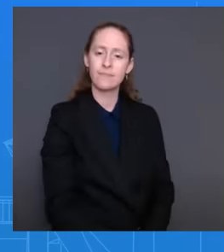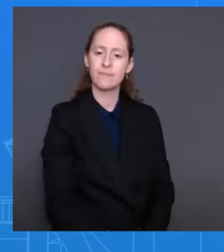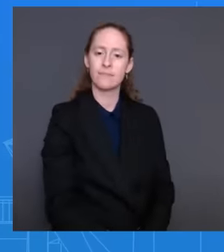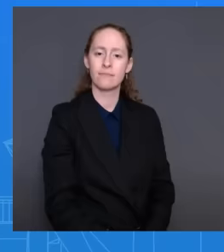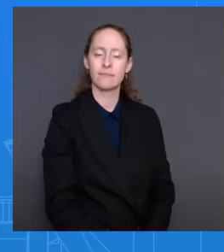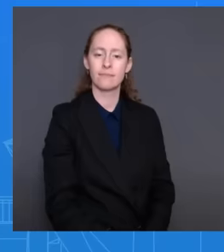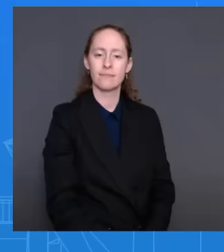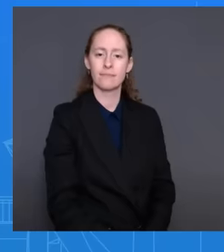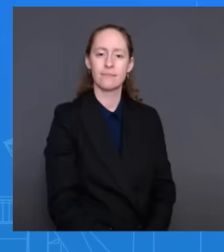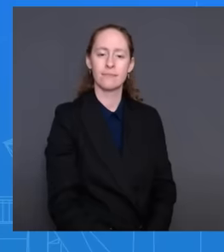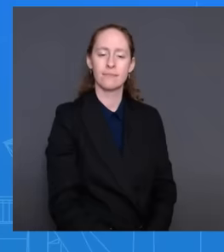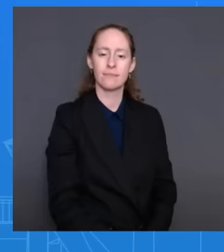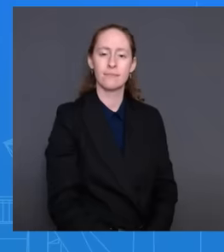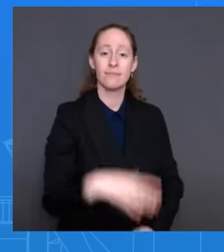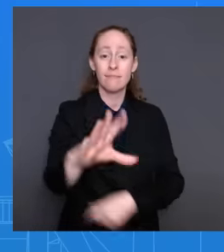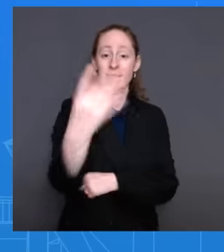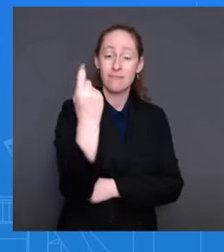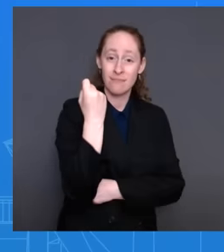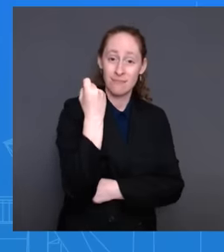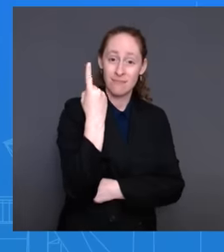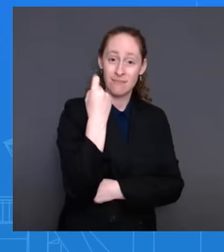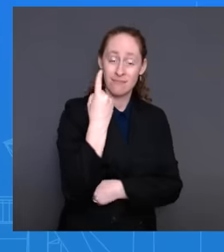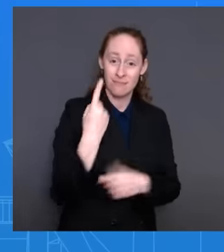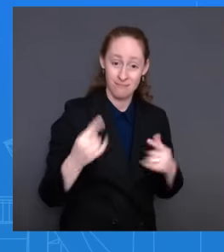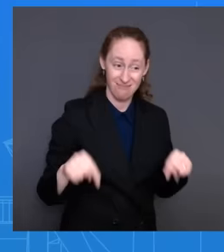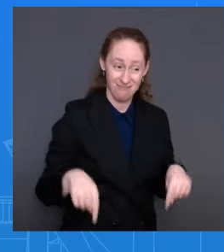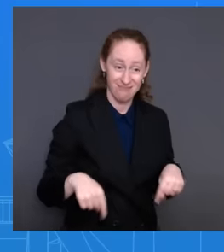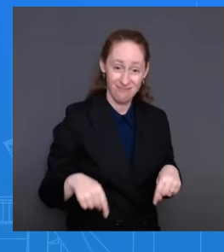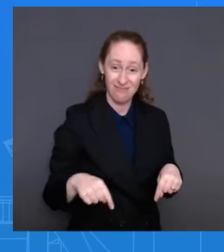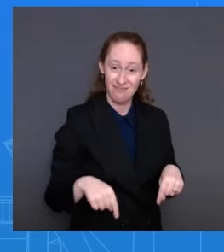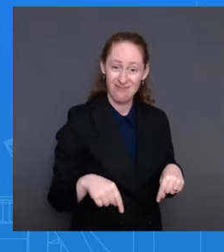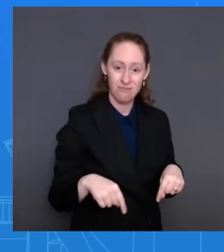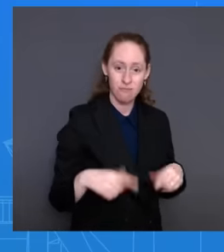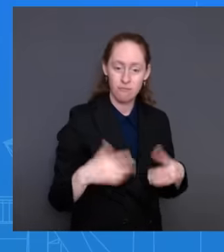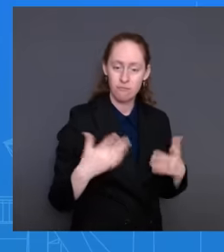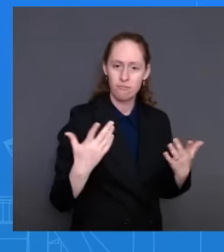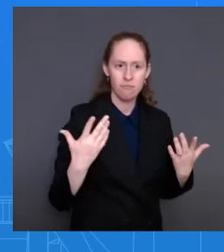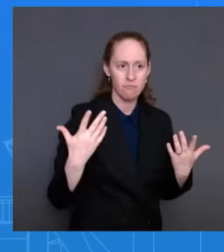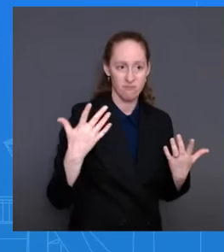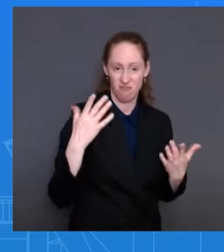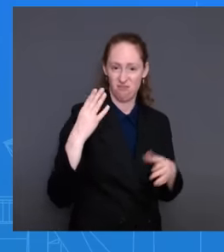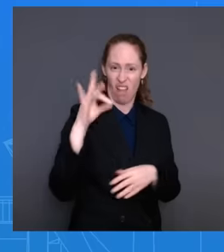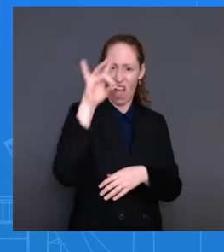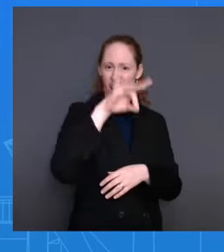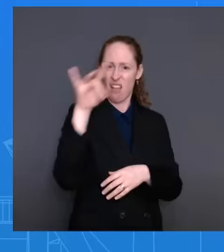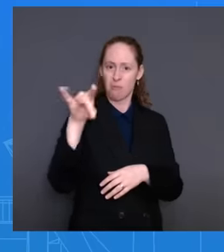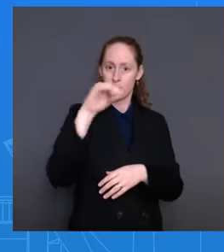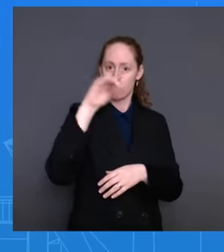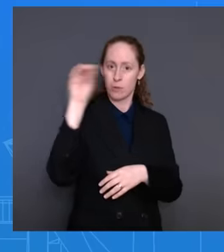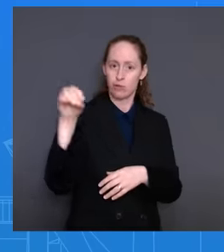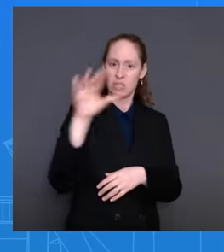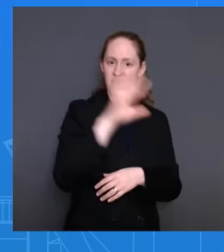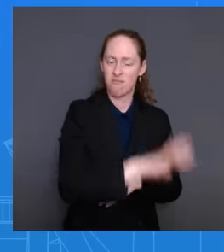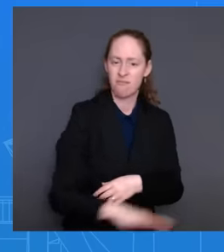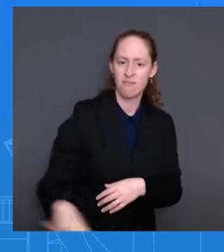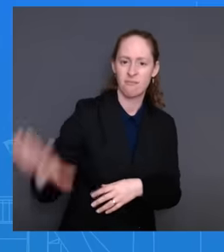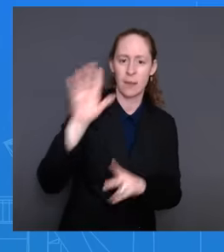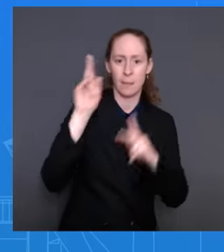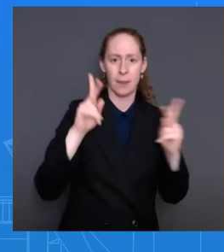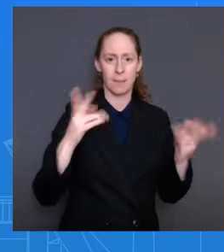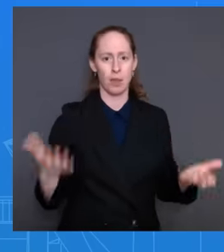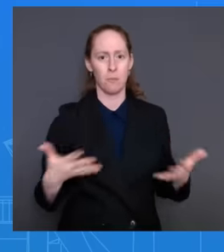constituents want, right? When you think about 88% support background checks on all gun sales, just 8% oppose. When you think